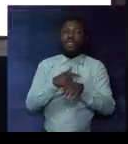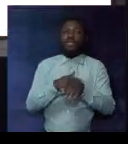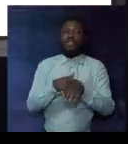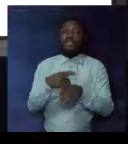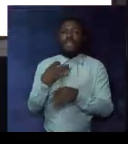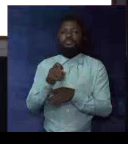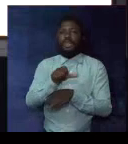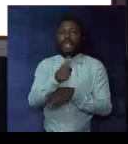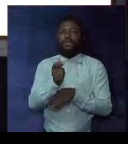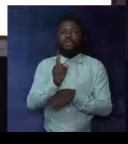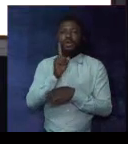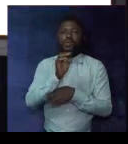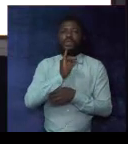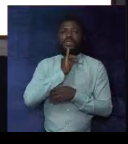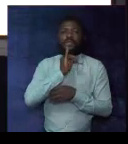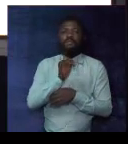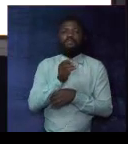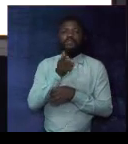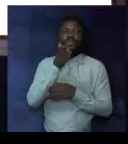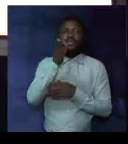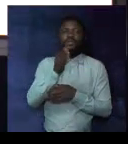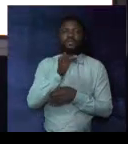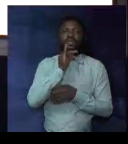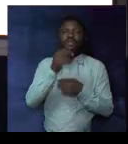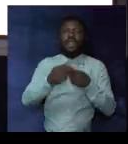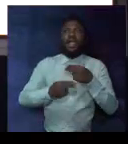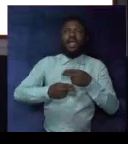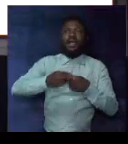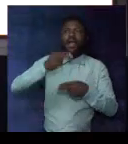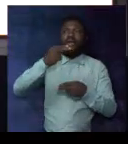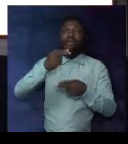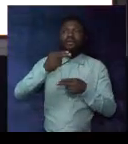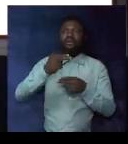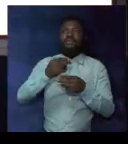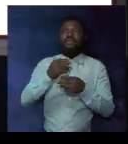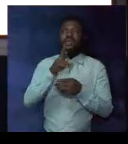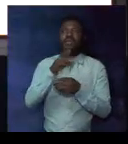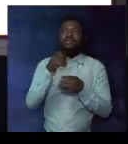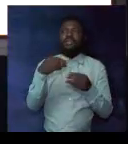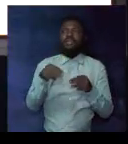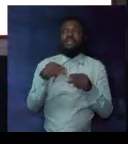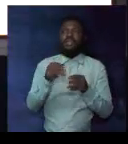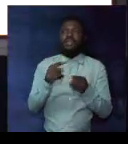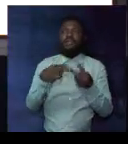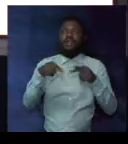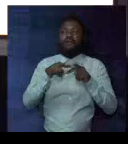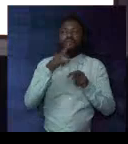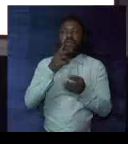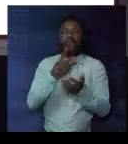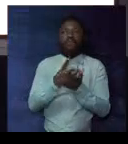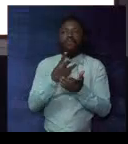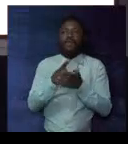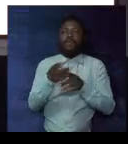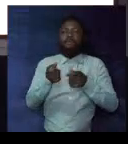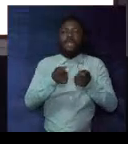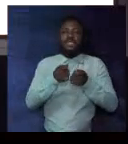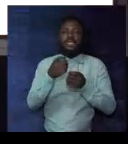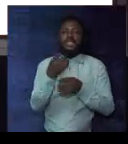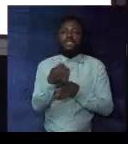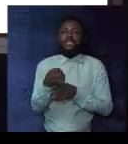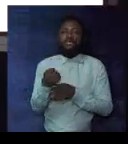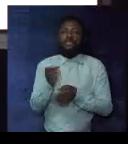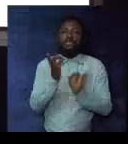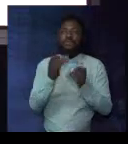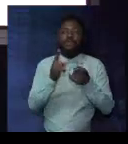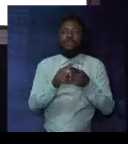of all times. Another one is there is a higher resale value for well-maintained